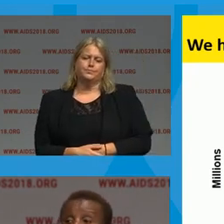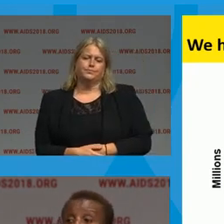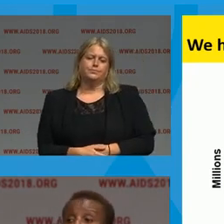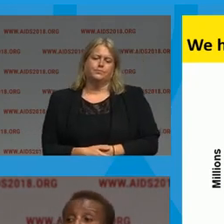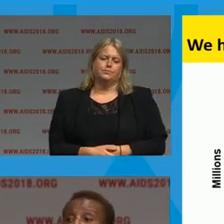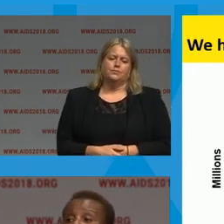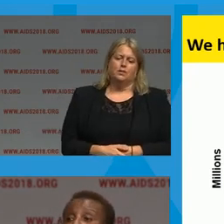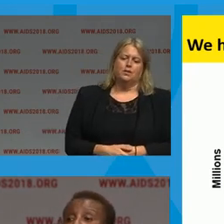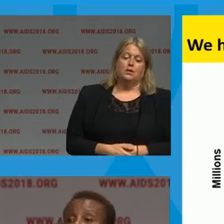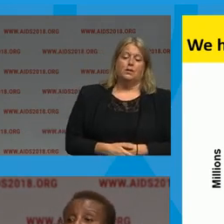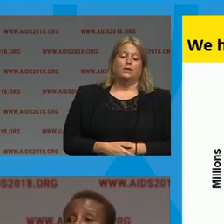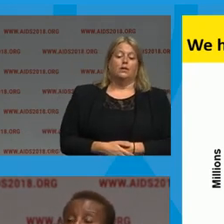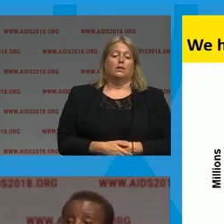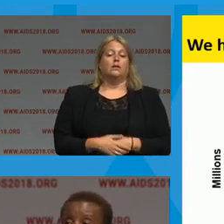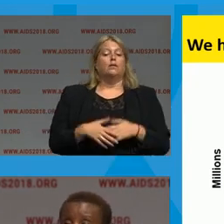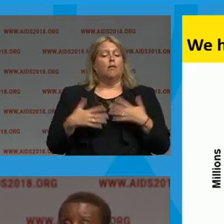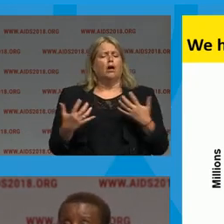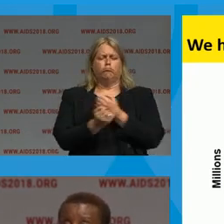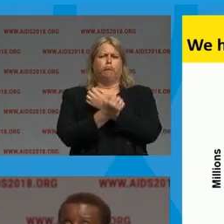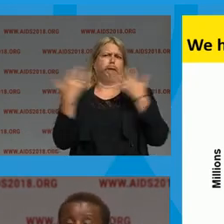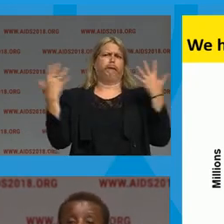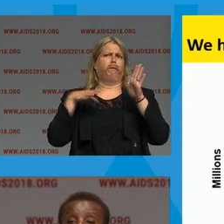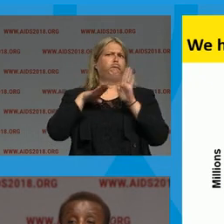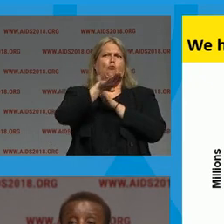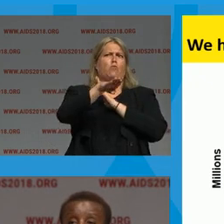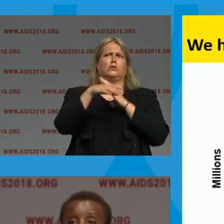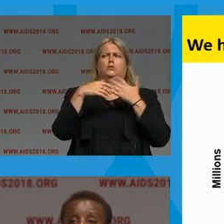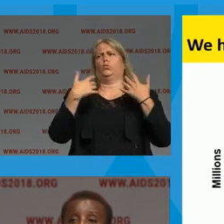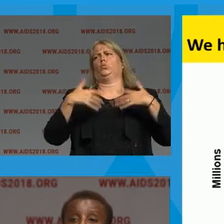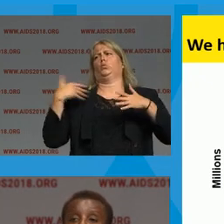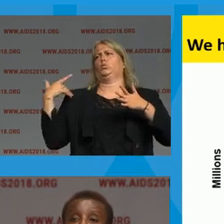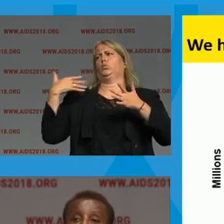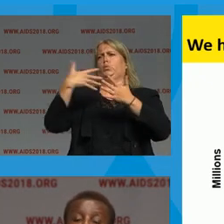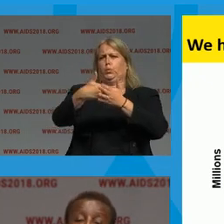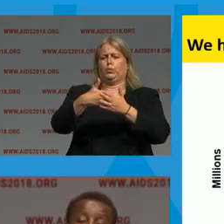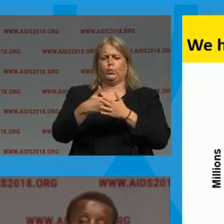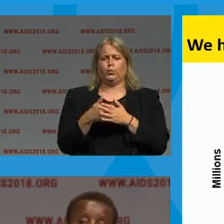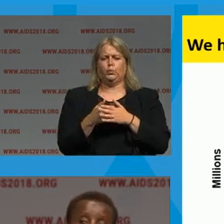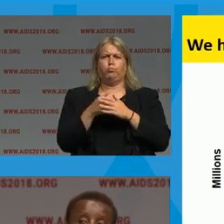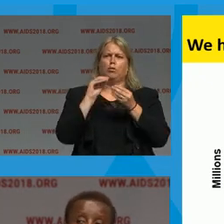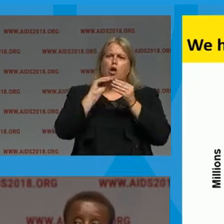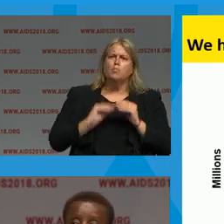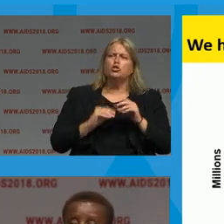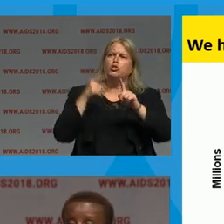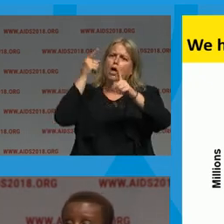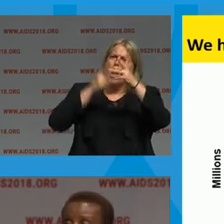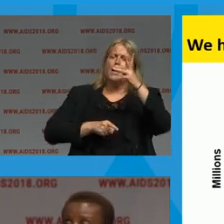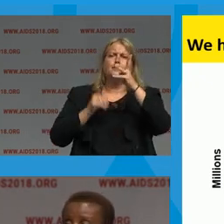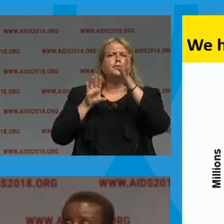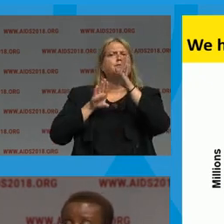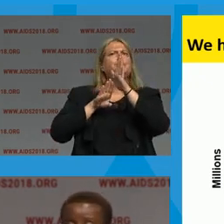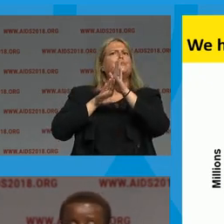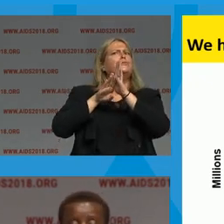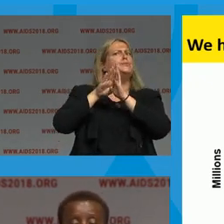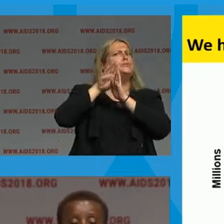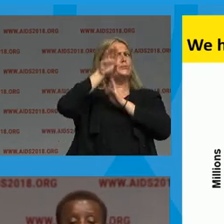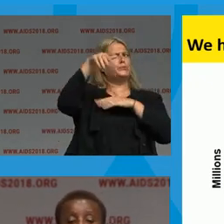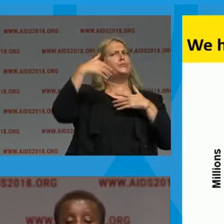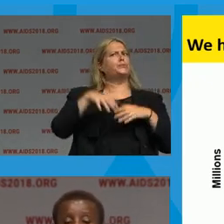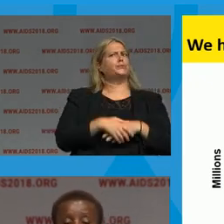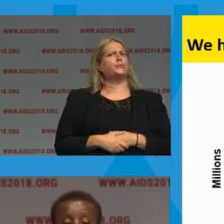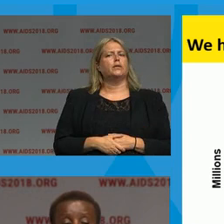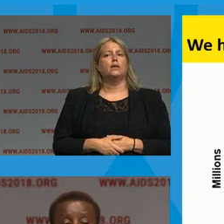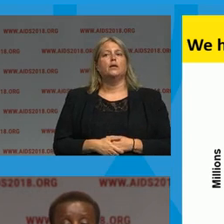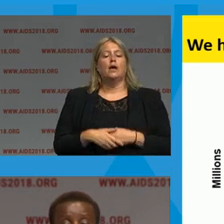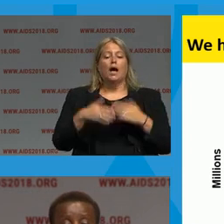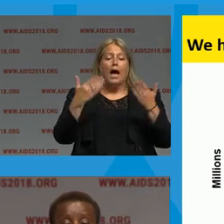Whereas we have made a lot of progress in the numbers and the targets, whereas we have made a lot of progress in the